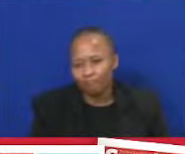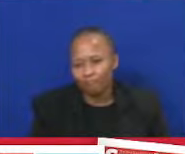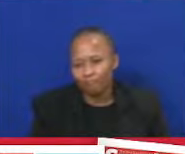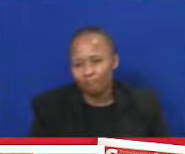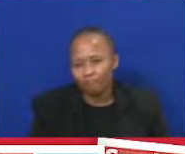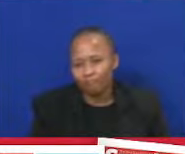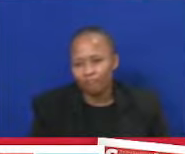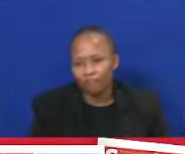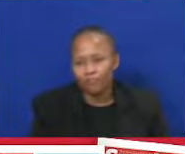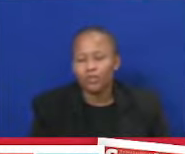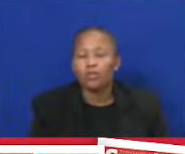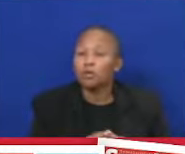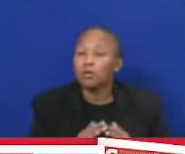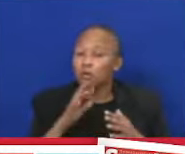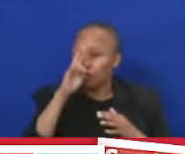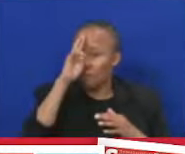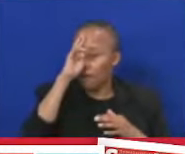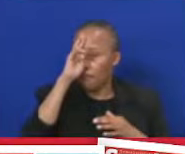are some